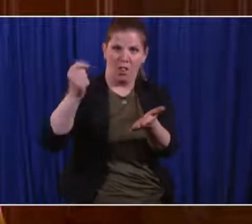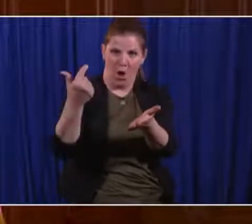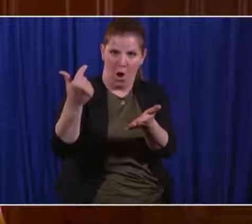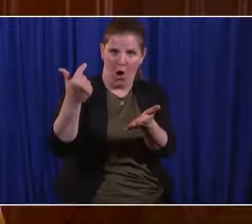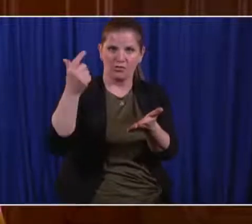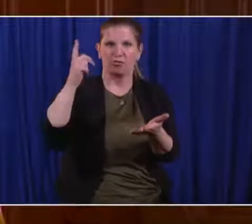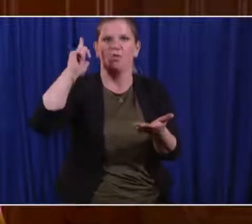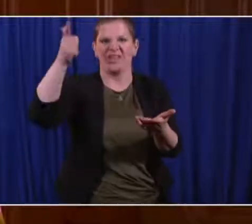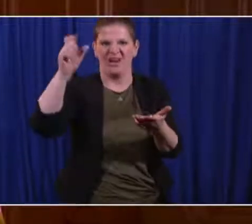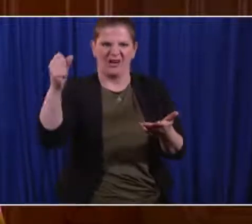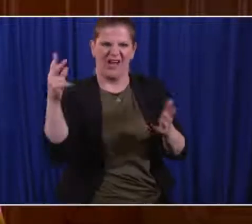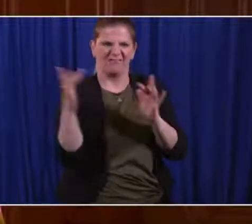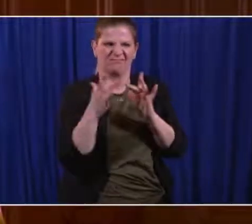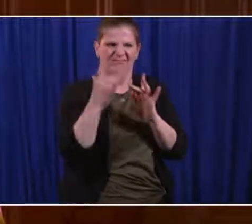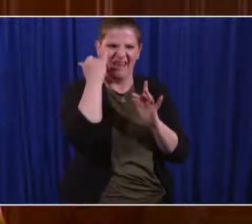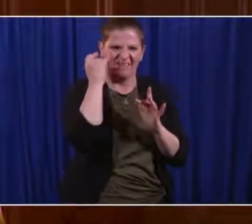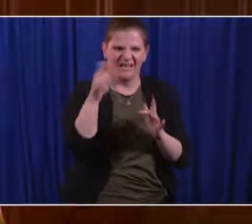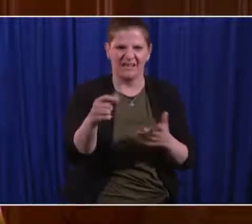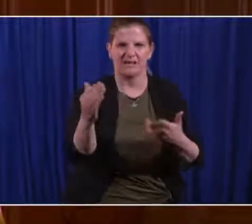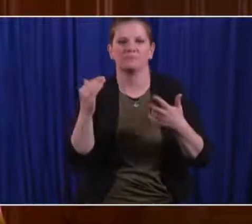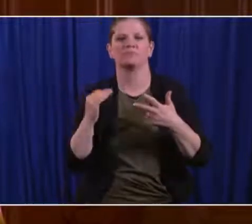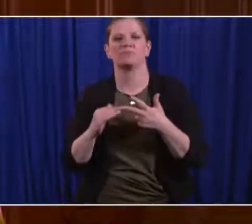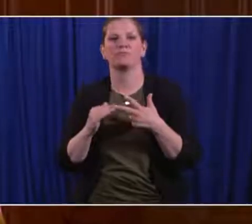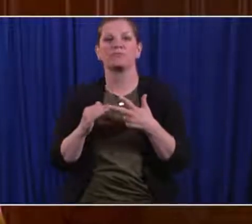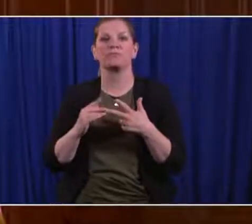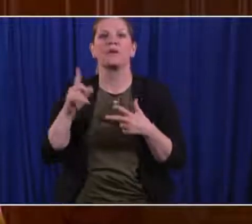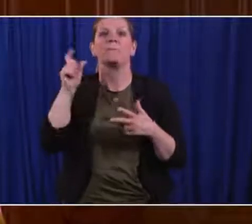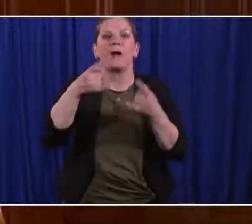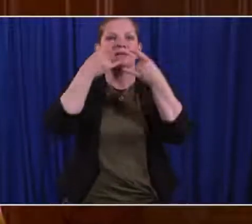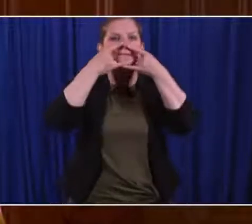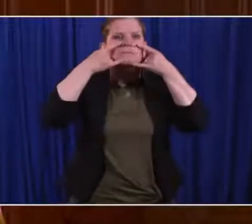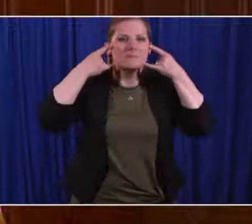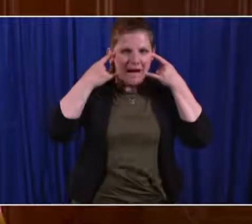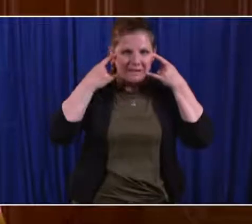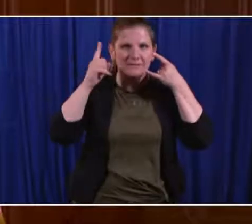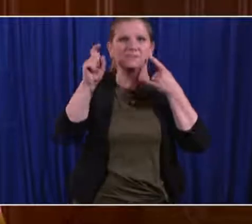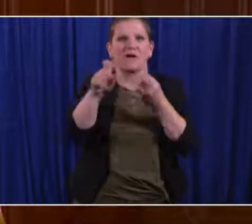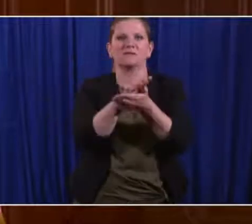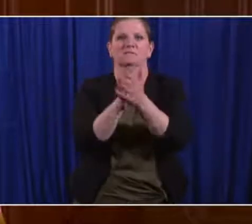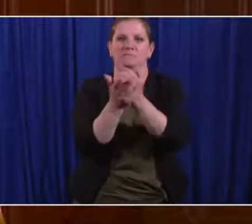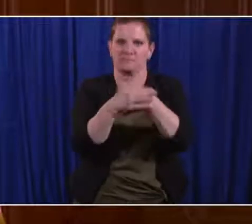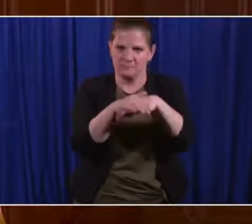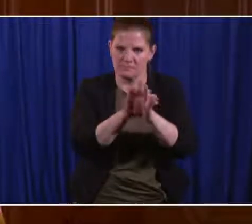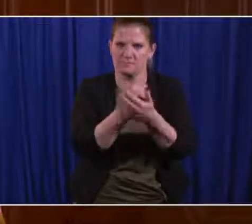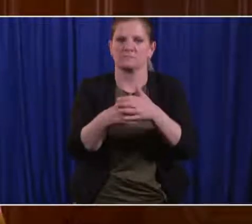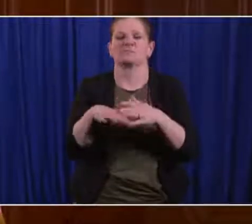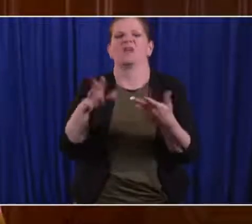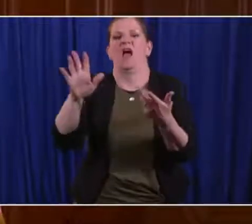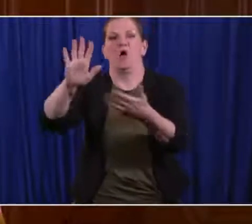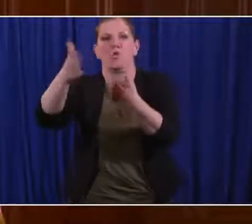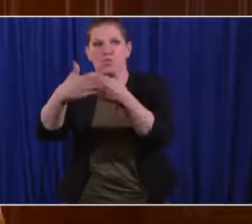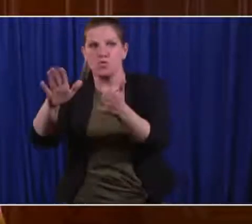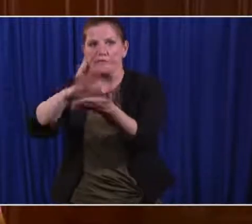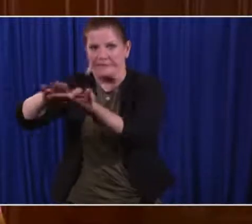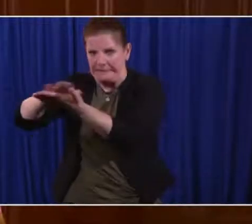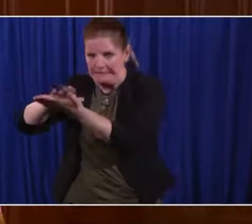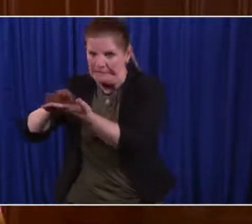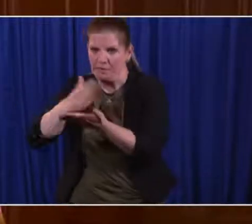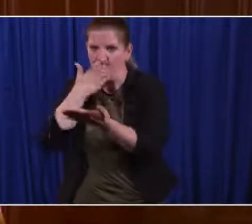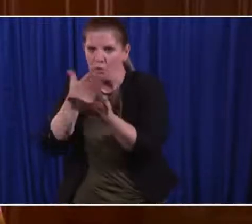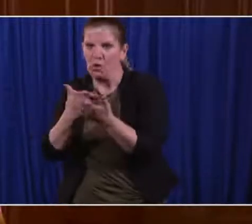to wear masks, wash their hands, and the home needs to keep up with cleaning and sanitizing. And 4, visits need to be scheduled